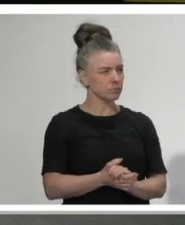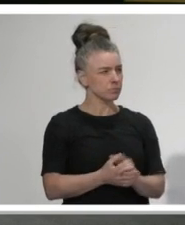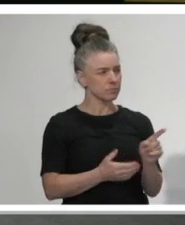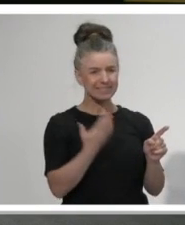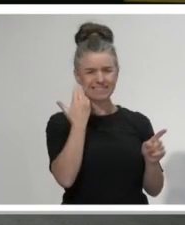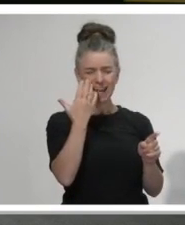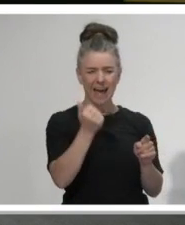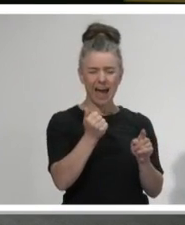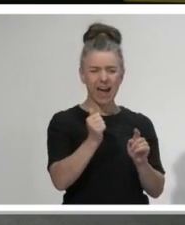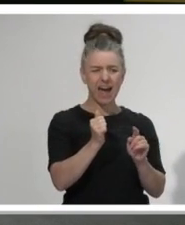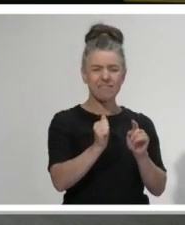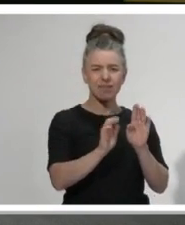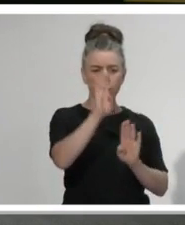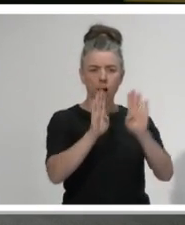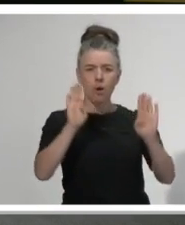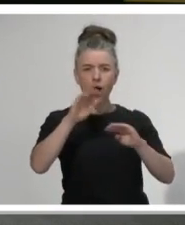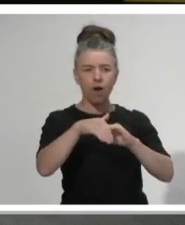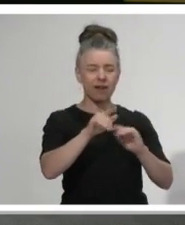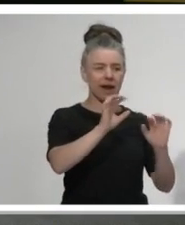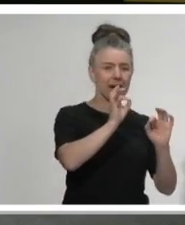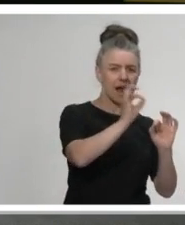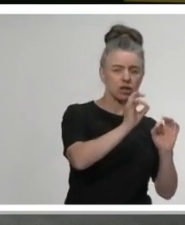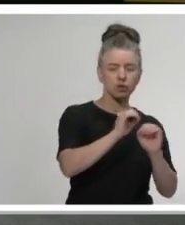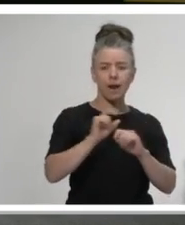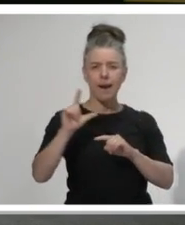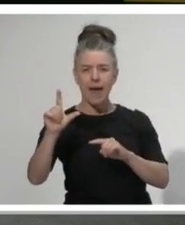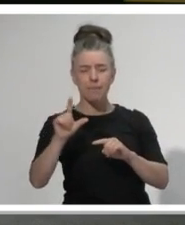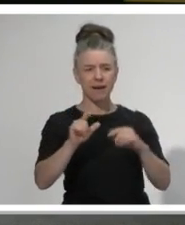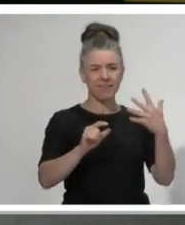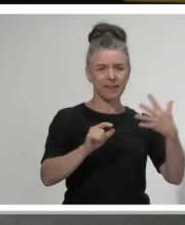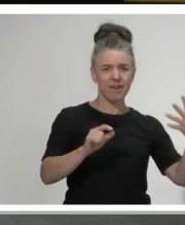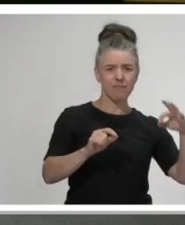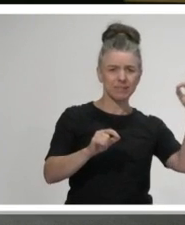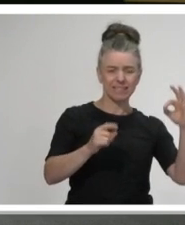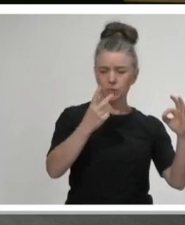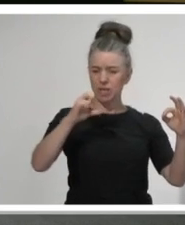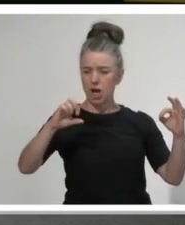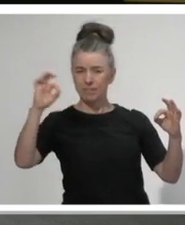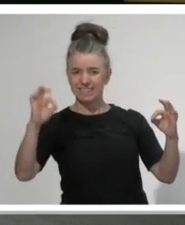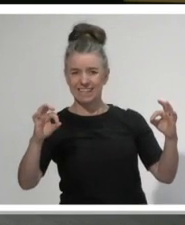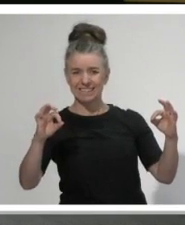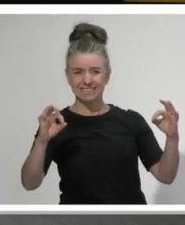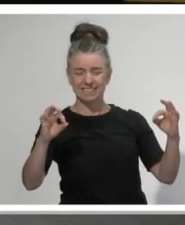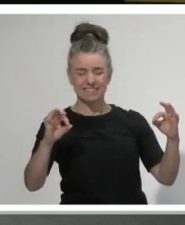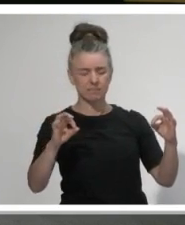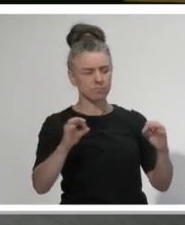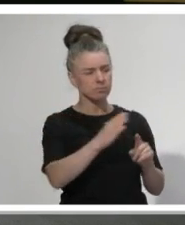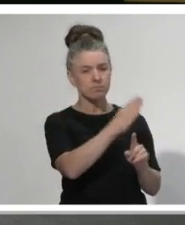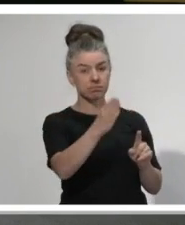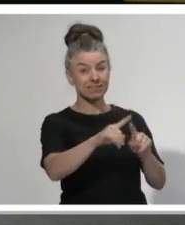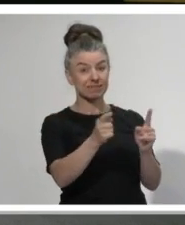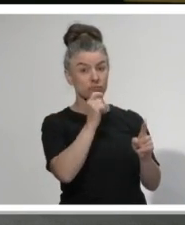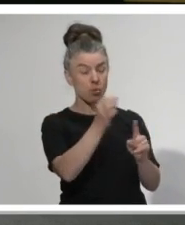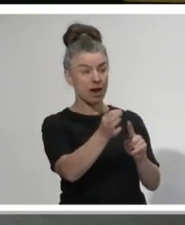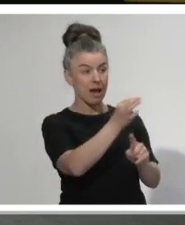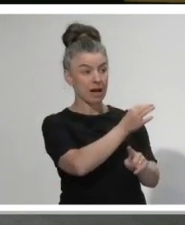I'm not interested in polls at all at the moment, Tova. On that though, you and our corporate poll results have been... Could be the same answer coming your way, but yes. Well, maybe